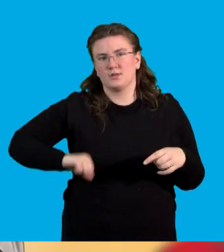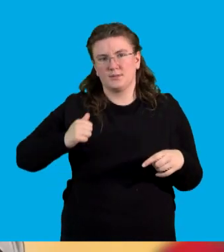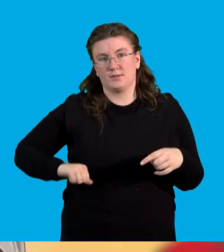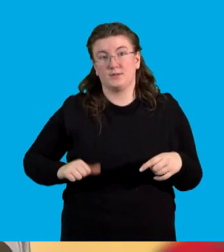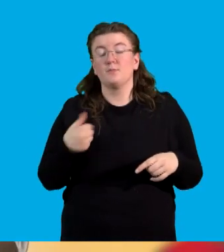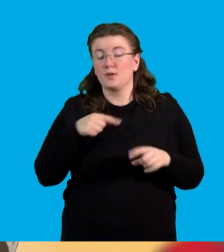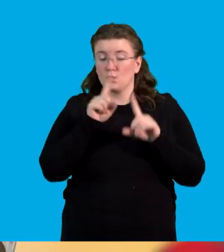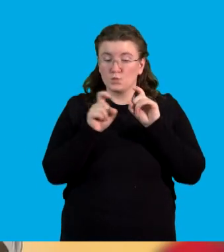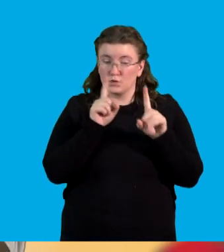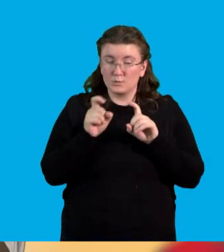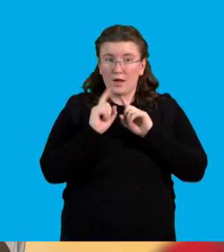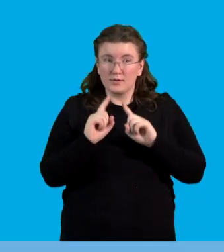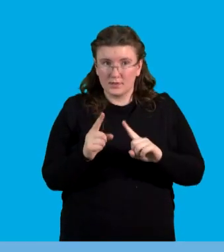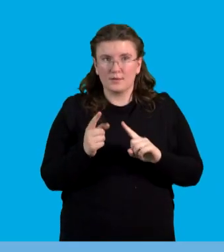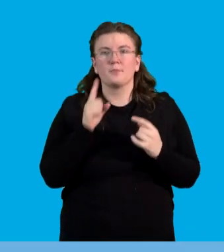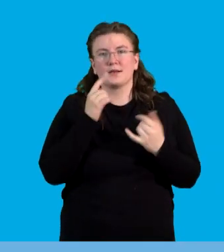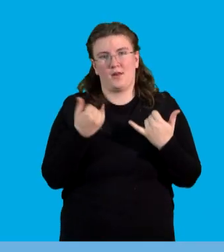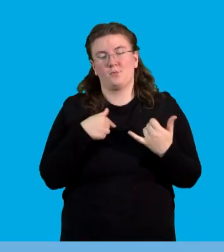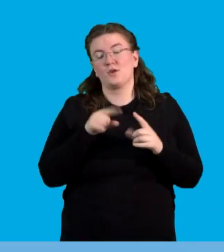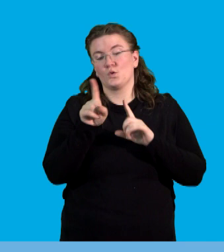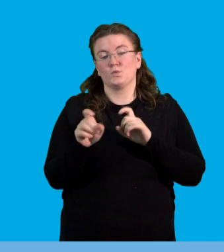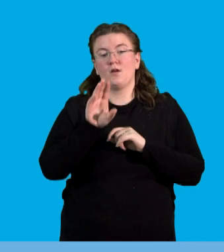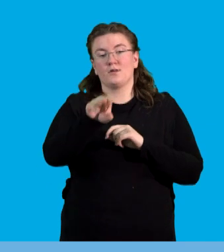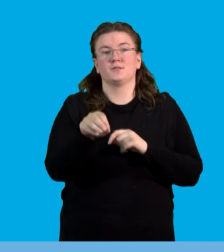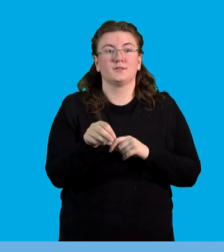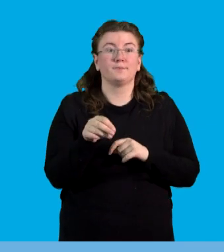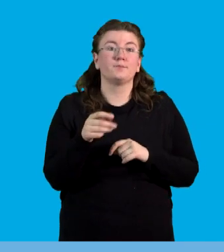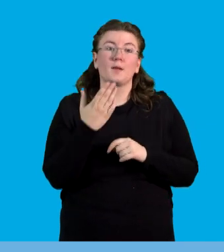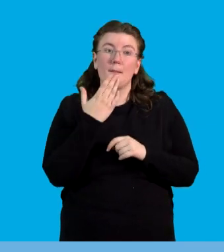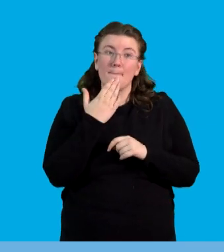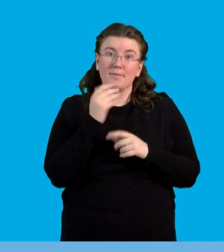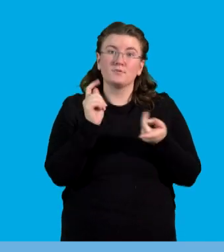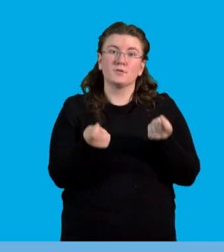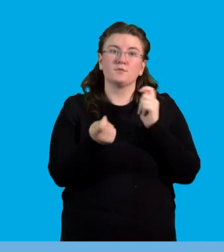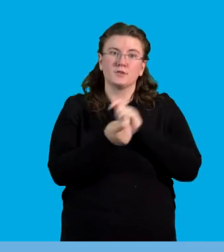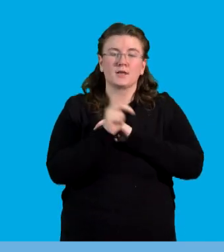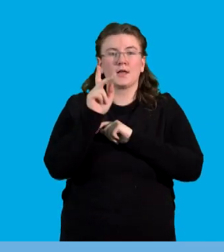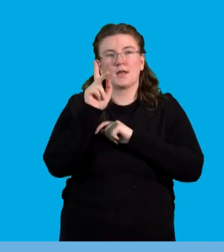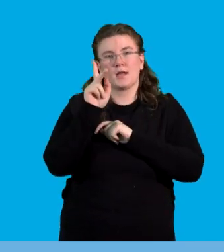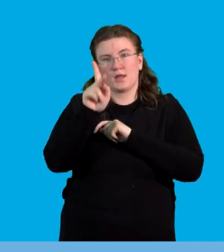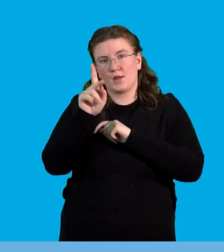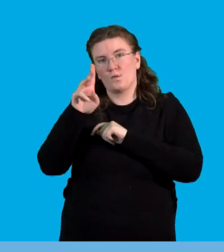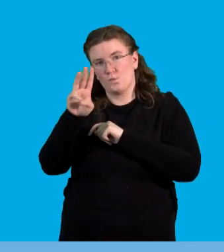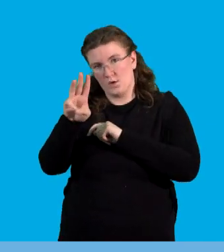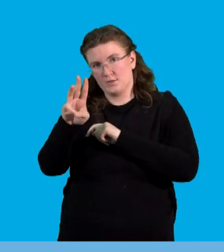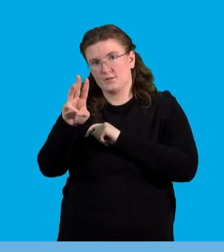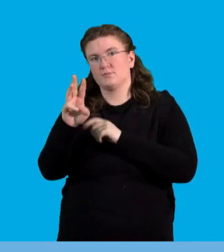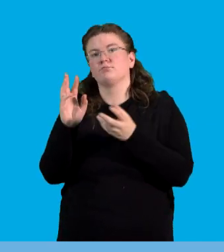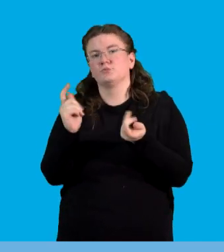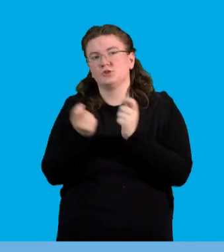this is the only one that I have for you. And the question is, I want you to convert kilowatts into watts if I give